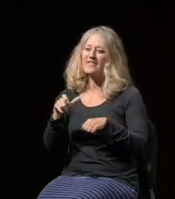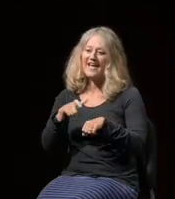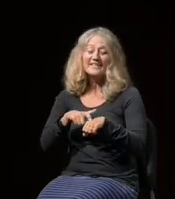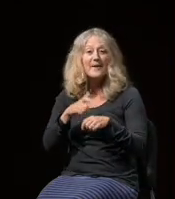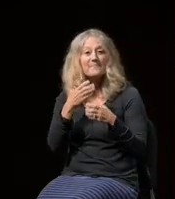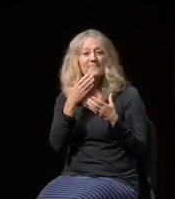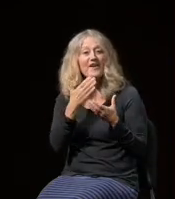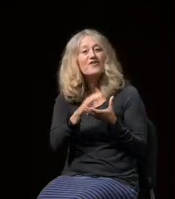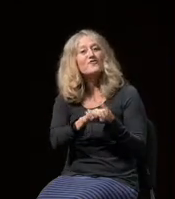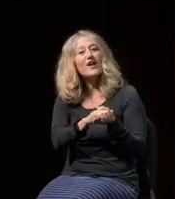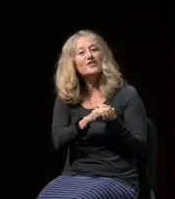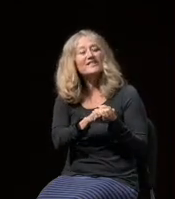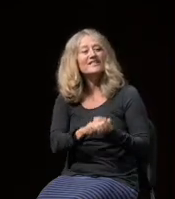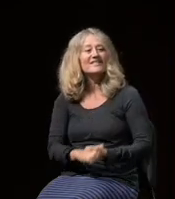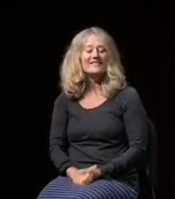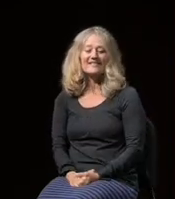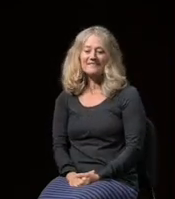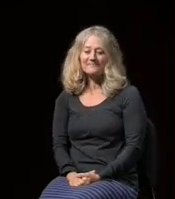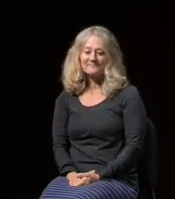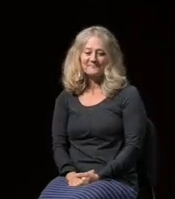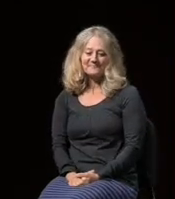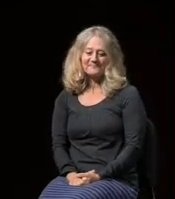Congratulations, Nicole.